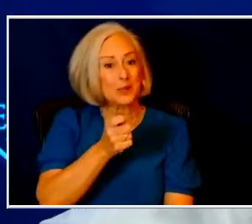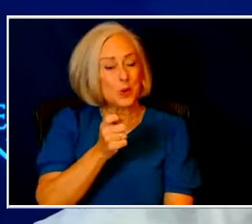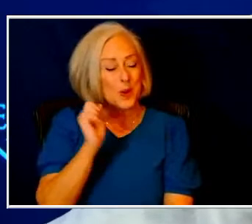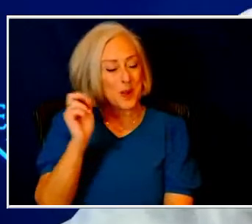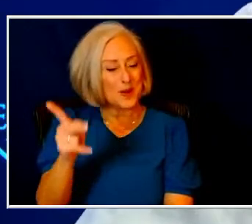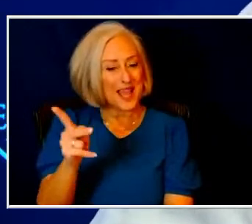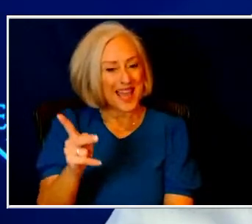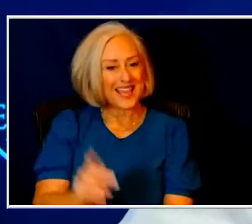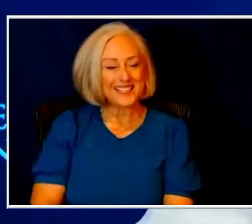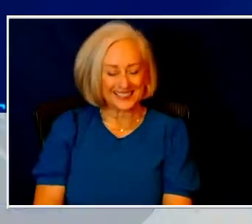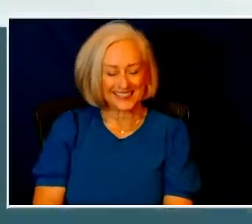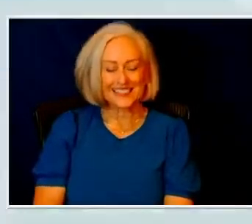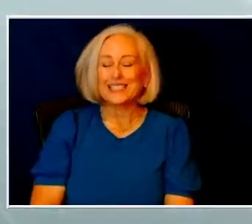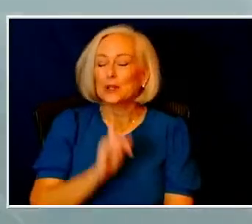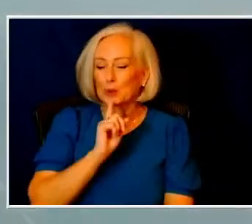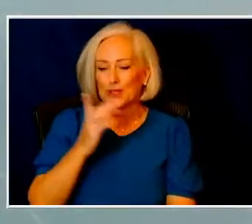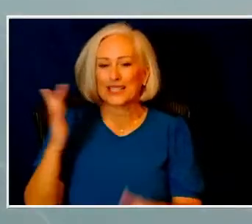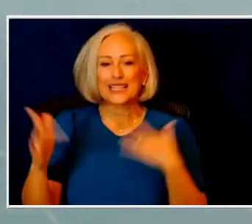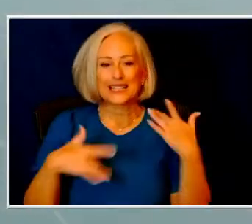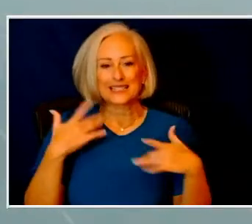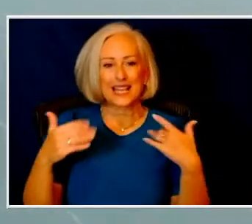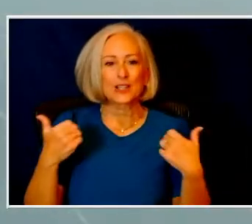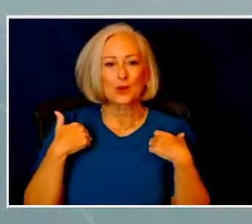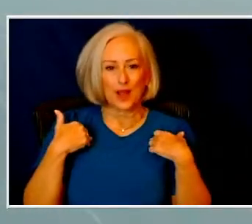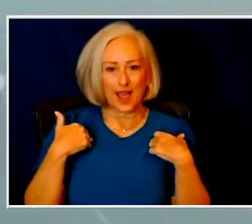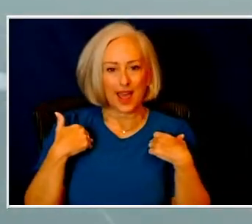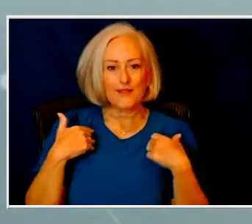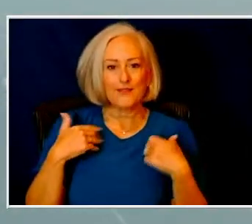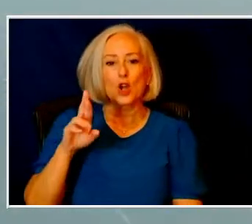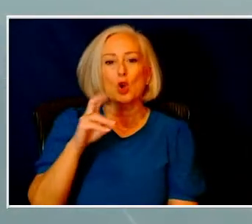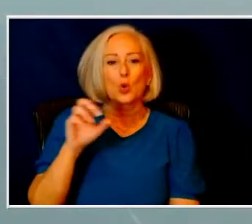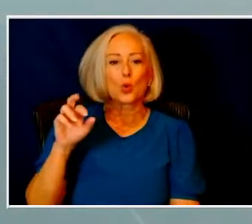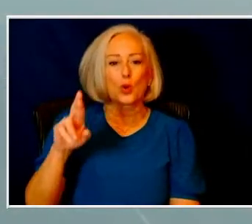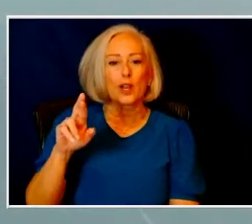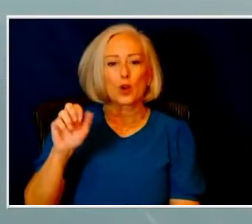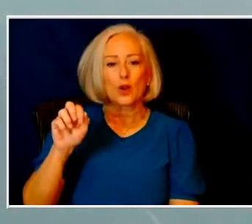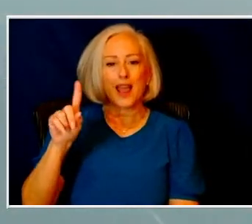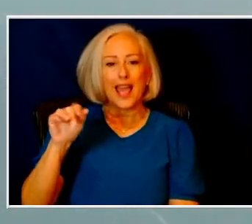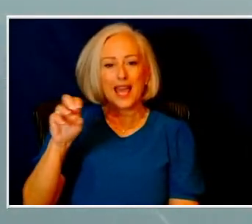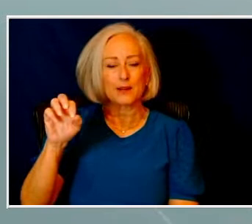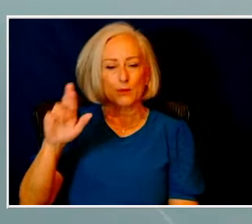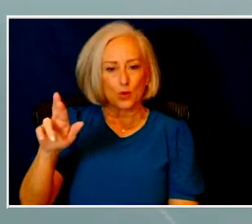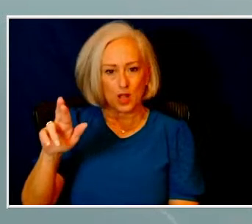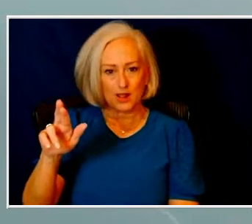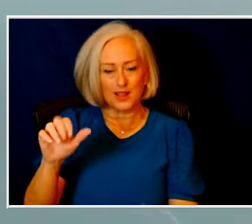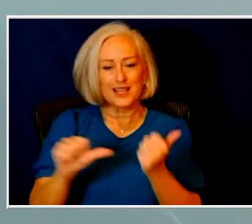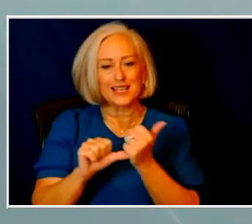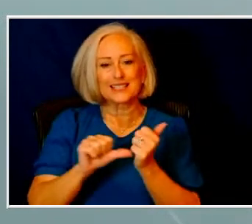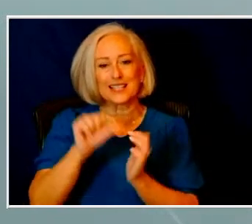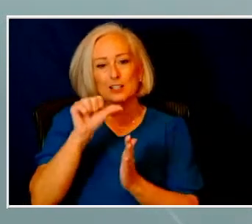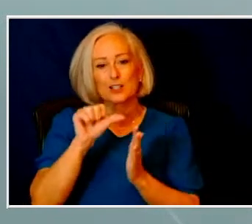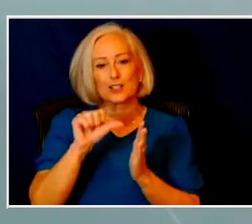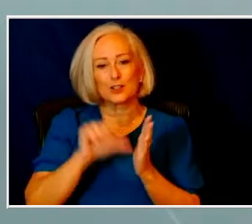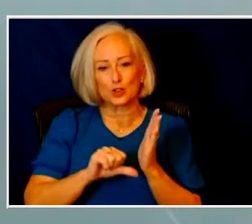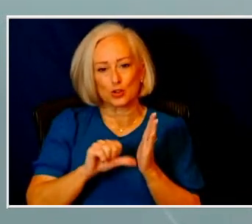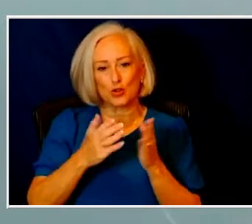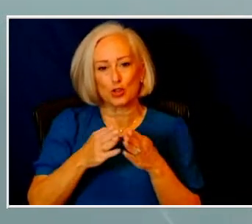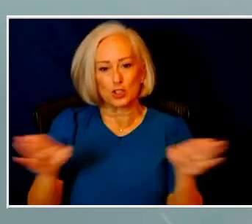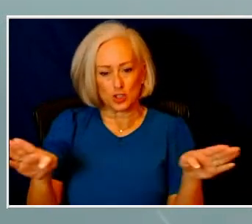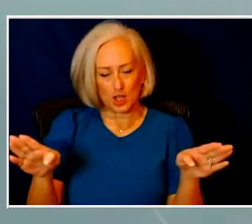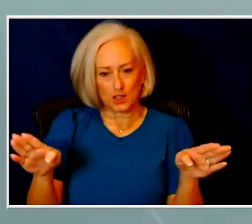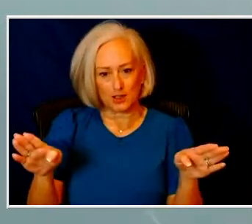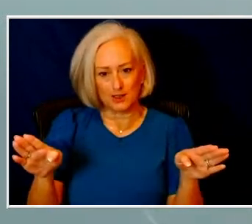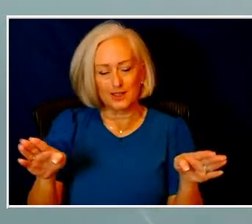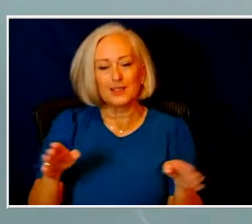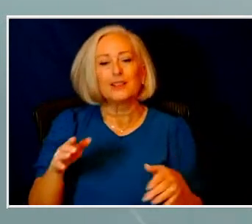Now, we're very excited to have Rear Admiral, who also happens to be the Assistant Surgeon General and the Deputy Assistant Secretary for Science and